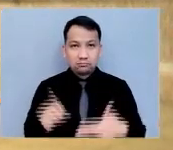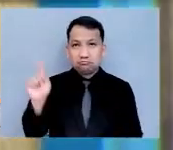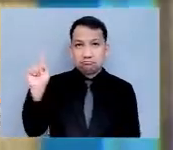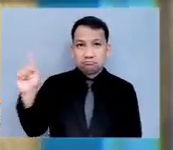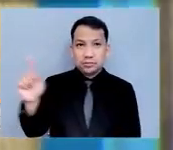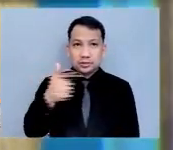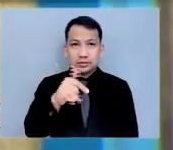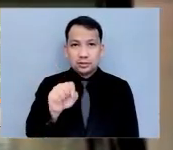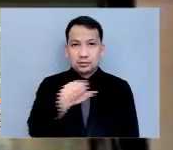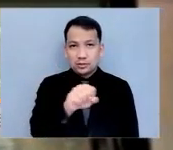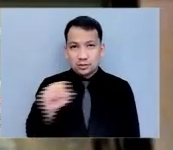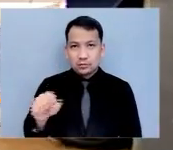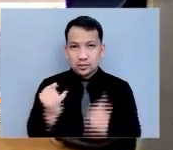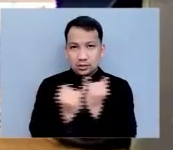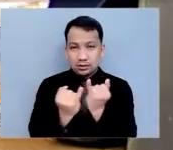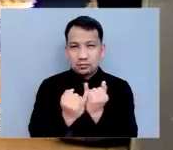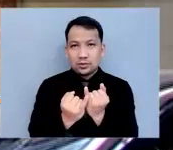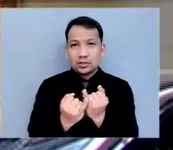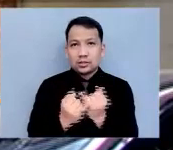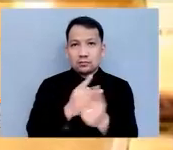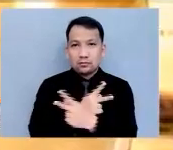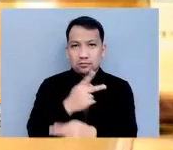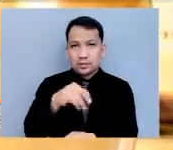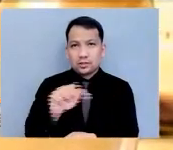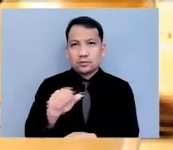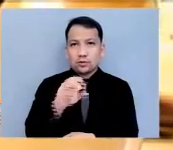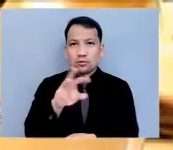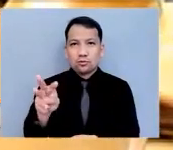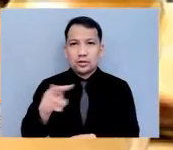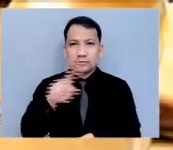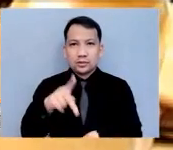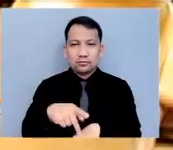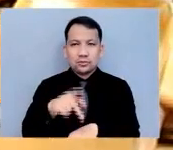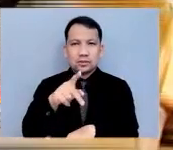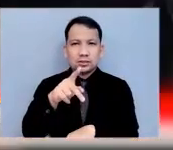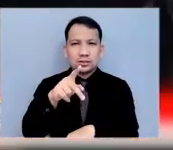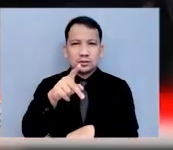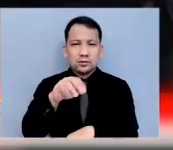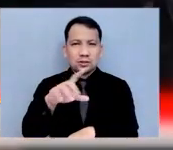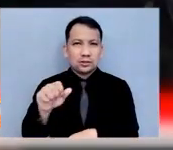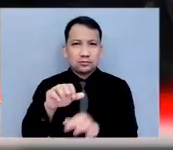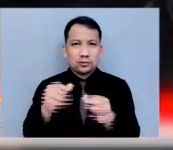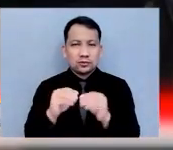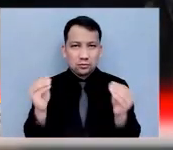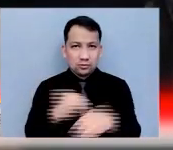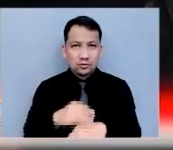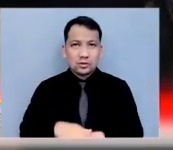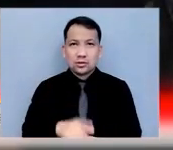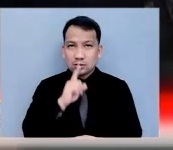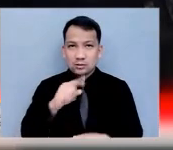GSIS, SSS, PhilHealth, Pag-ibig, OWA at Philippine Veterans Affairs Office. We would like to ensure that